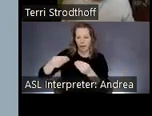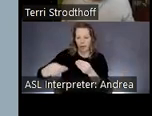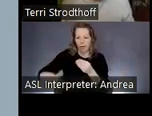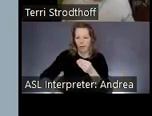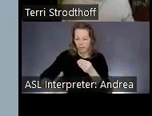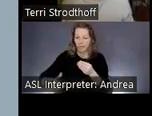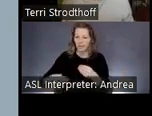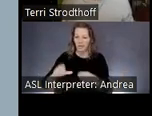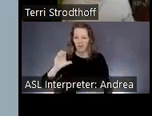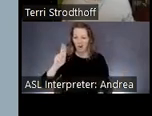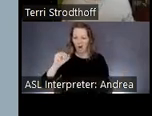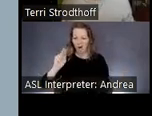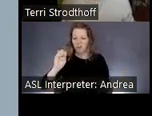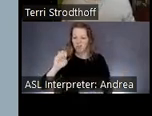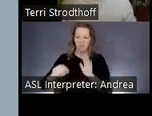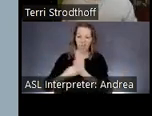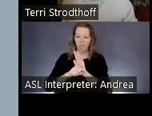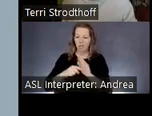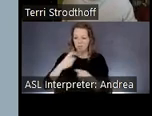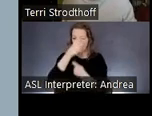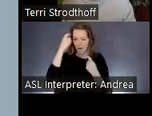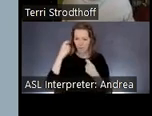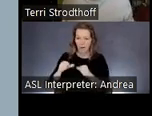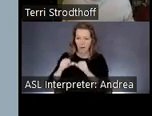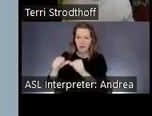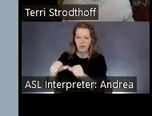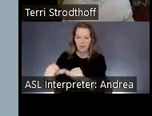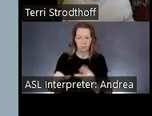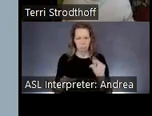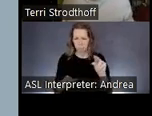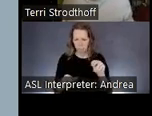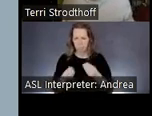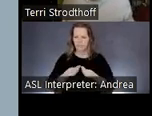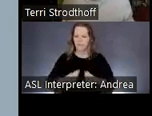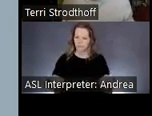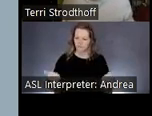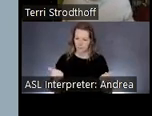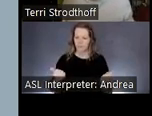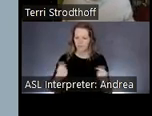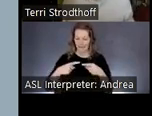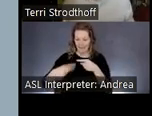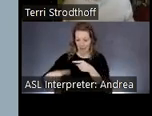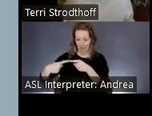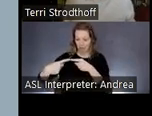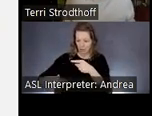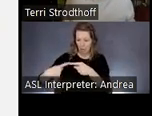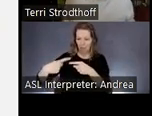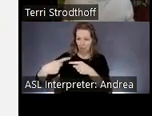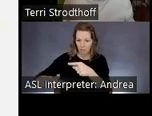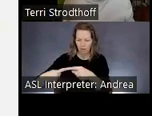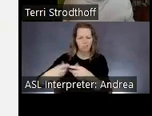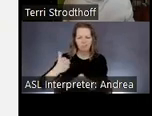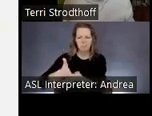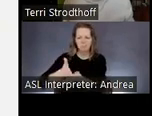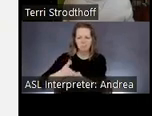the curse of that trauma, but instead to be stepping into breaking the cycle of that trauma, of healing the wound of that